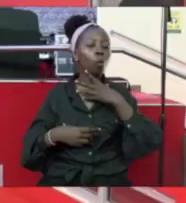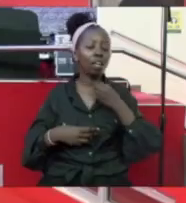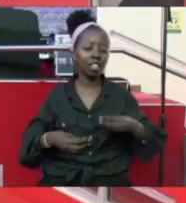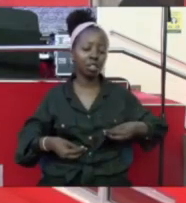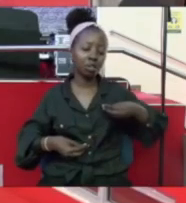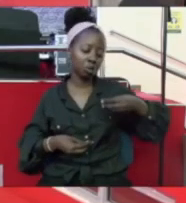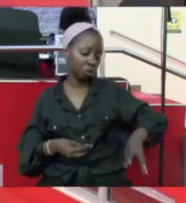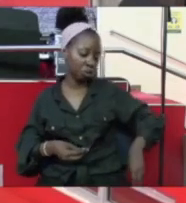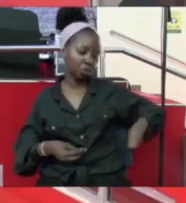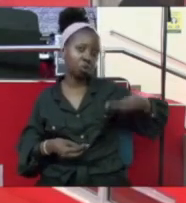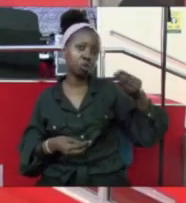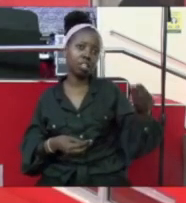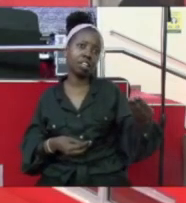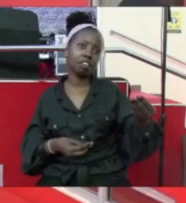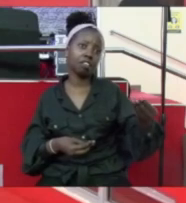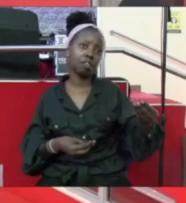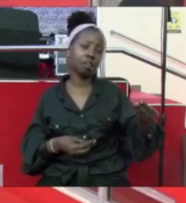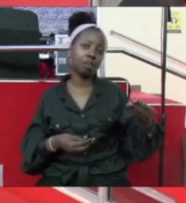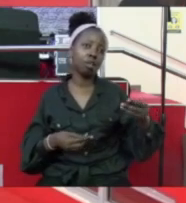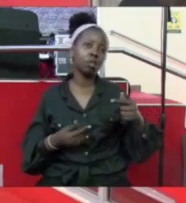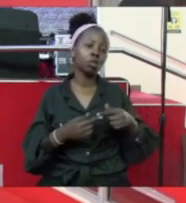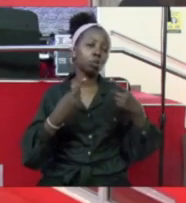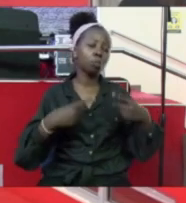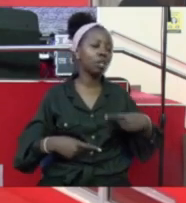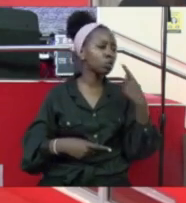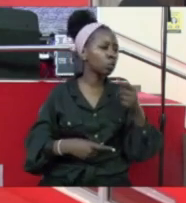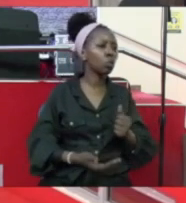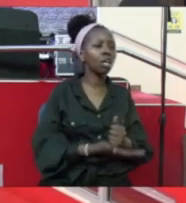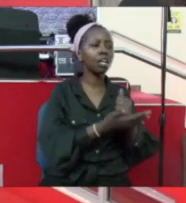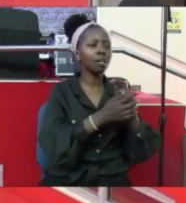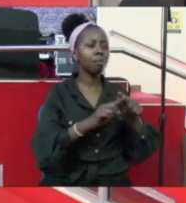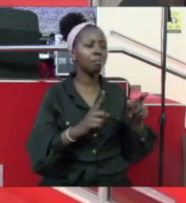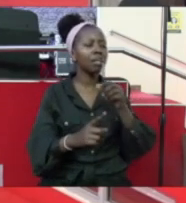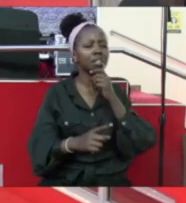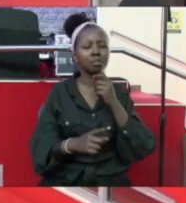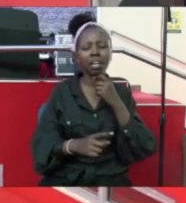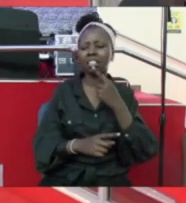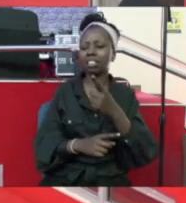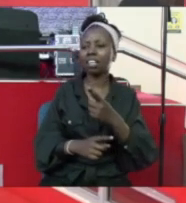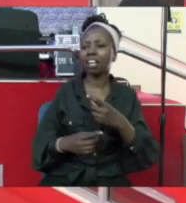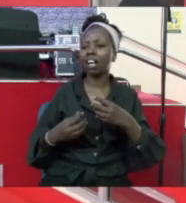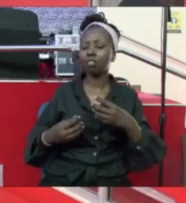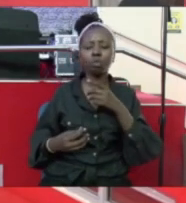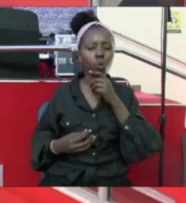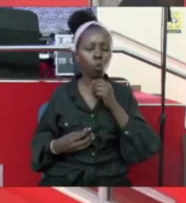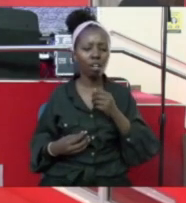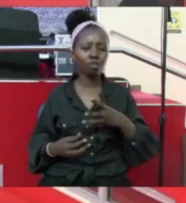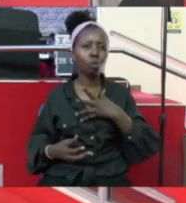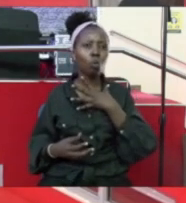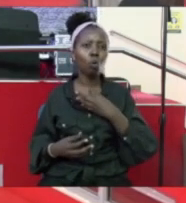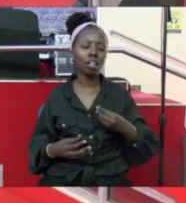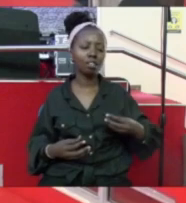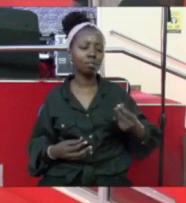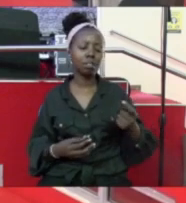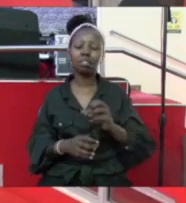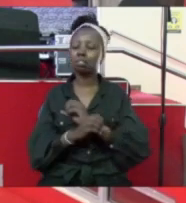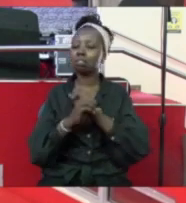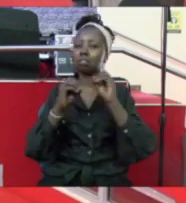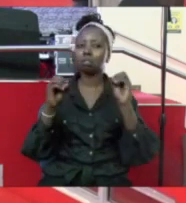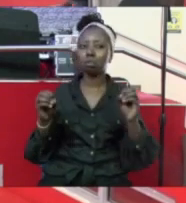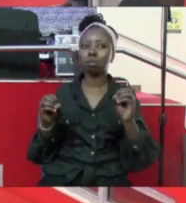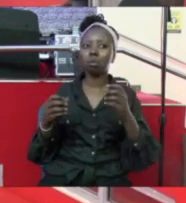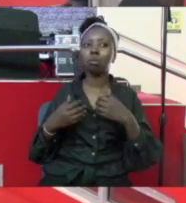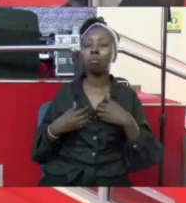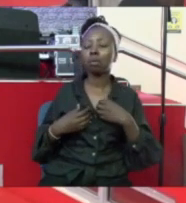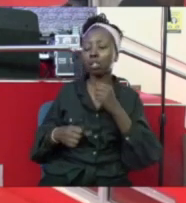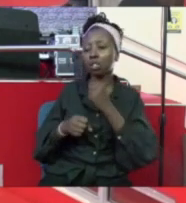pale Joel Austin akaingia mfukoni ili ampe pesa. But this man told him, "No, I don't need your money." Lakini huyu mtu akamwambia sihitaji pesa zako. I've done my